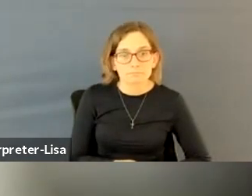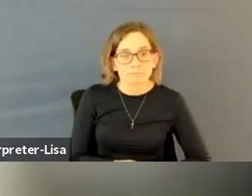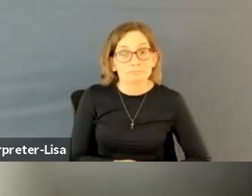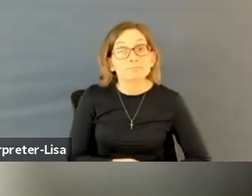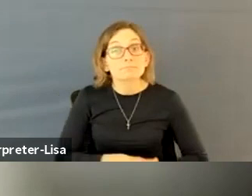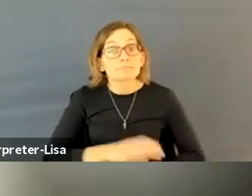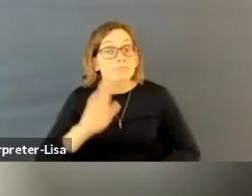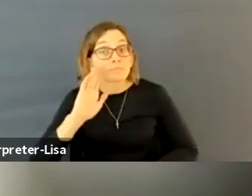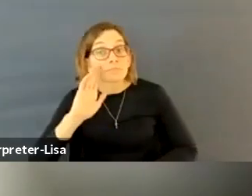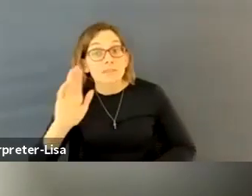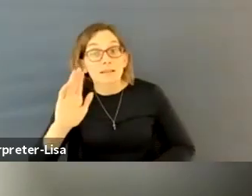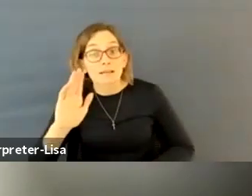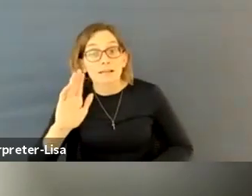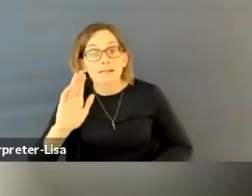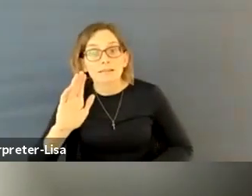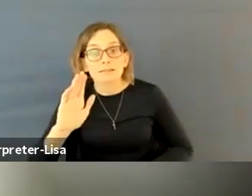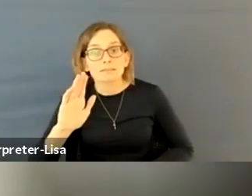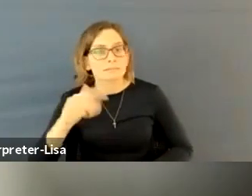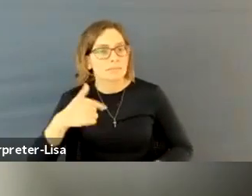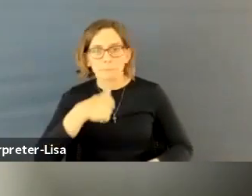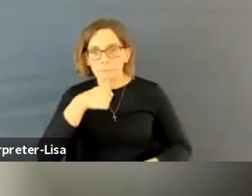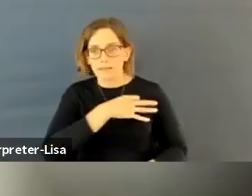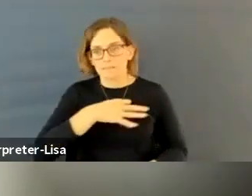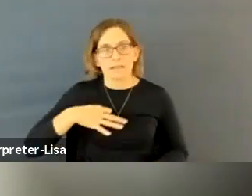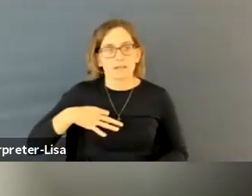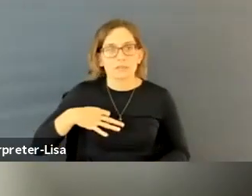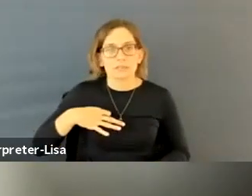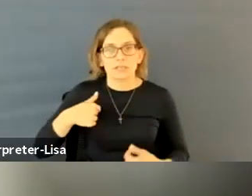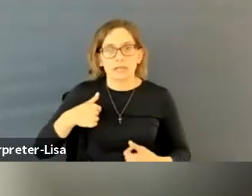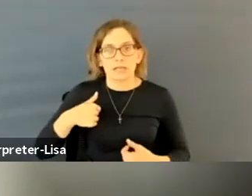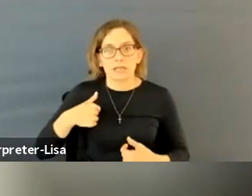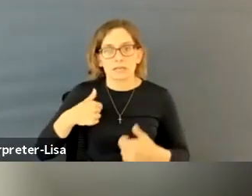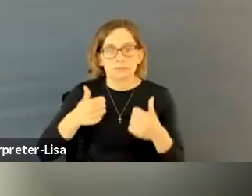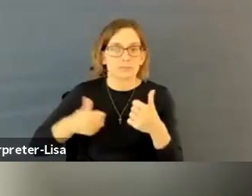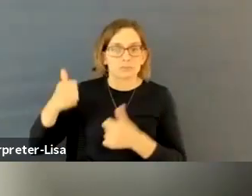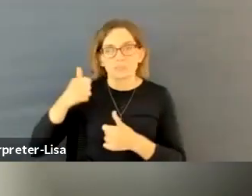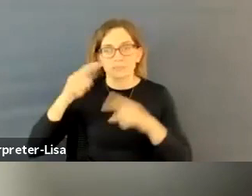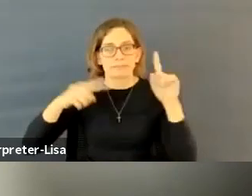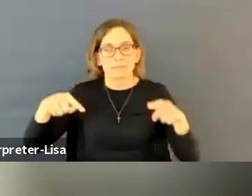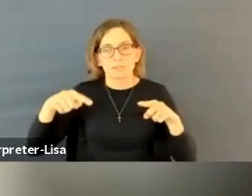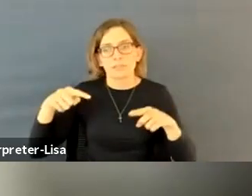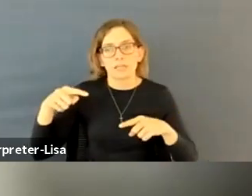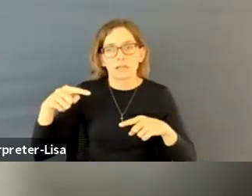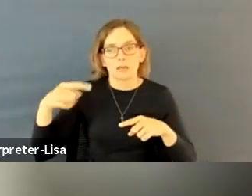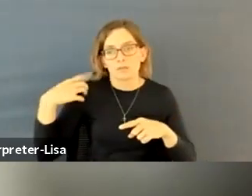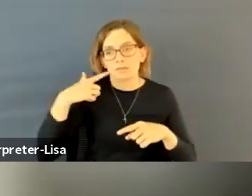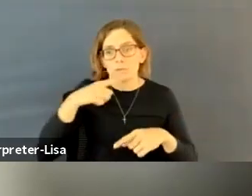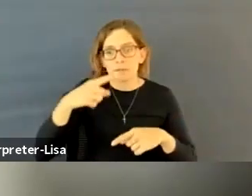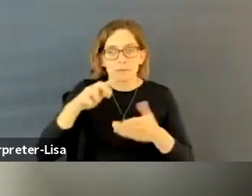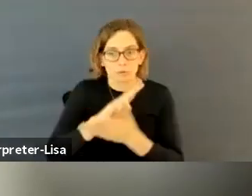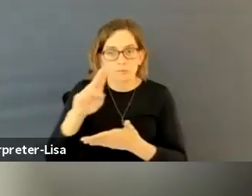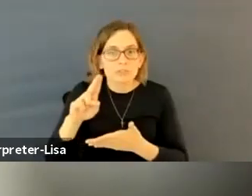Hi, so I'm not a faculty member, professor. I'm the chief diversity officer at a public university. Mm-hmm.